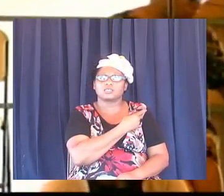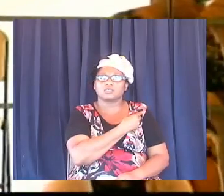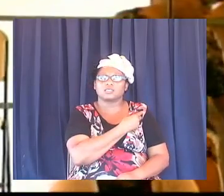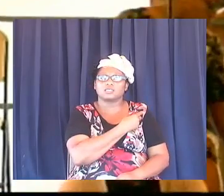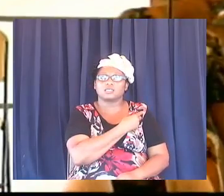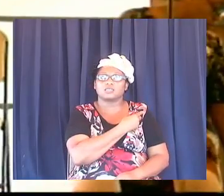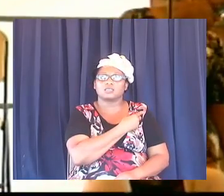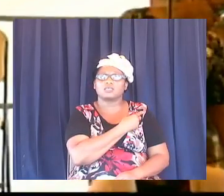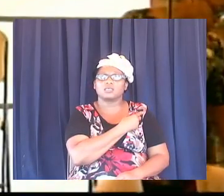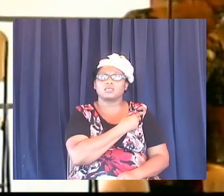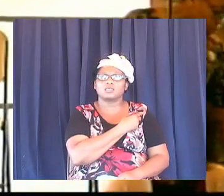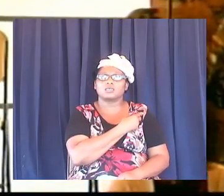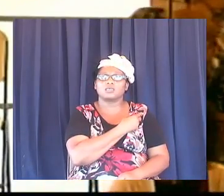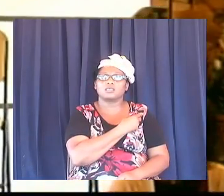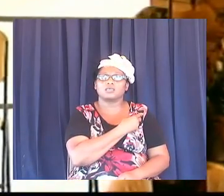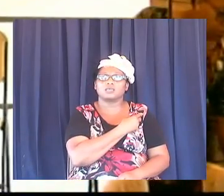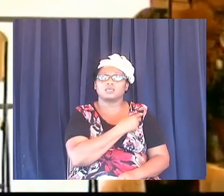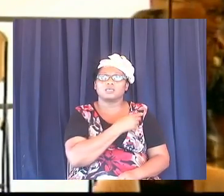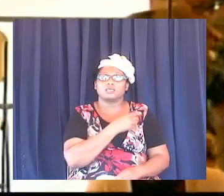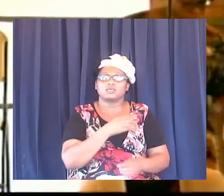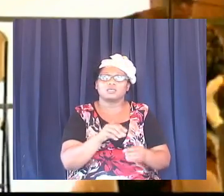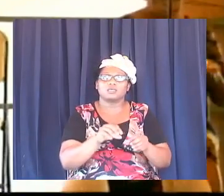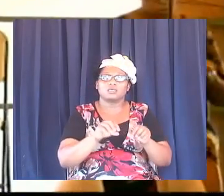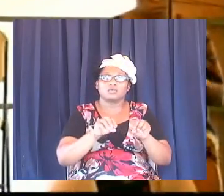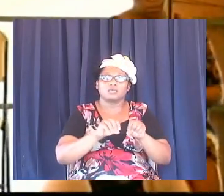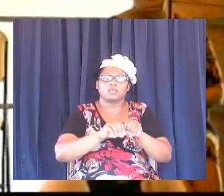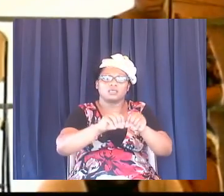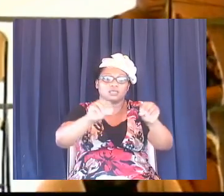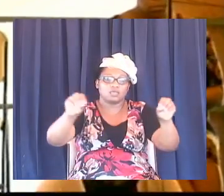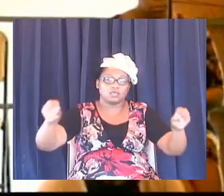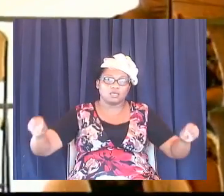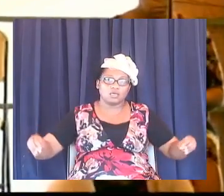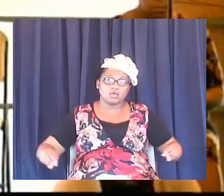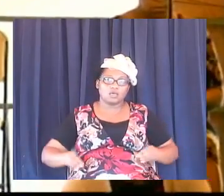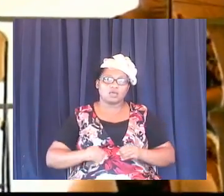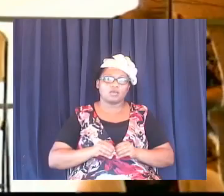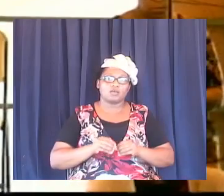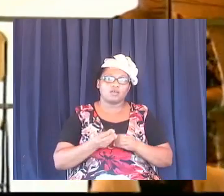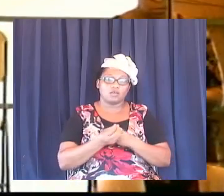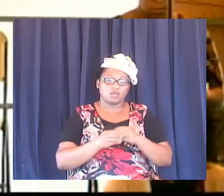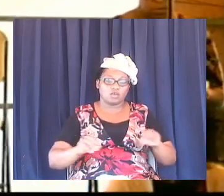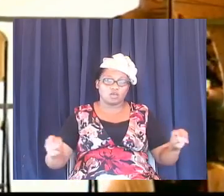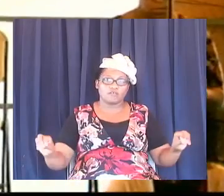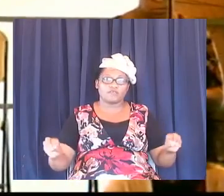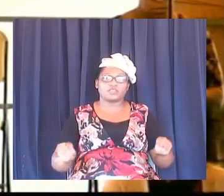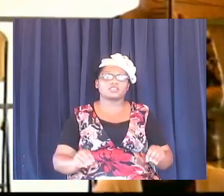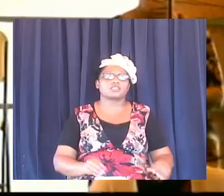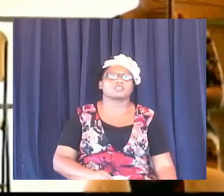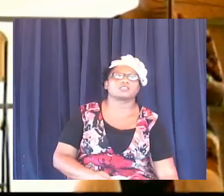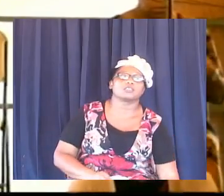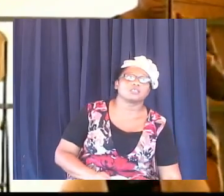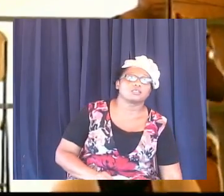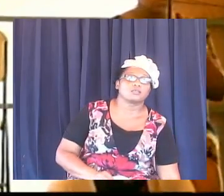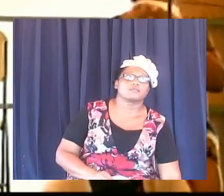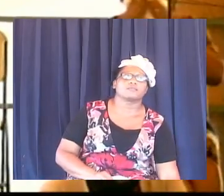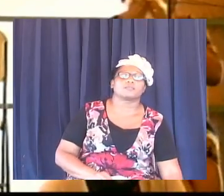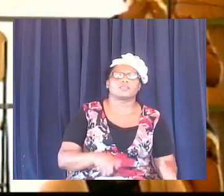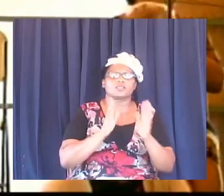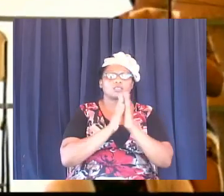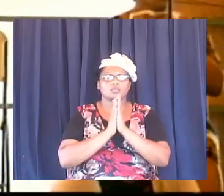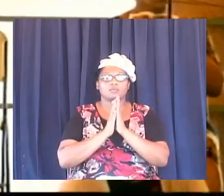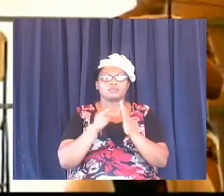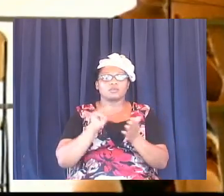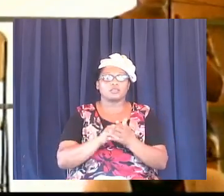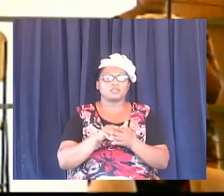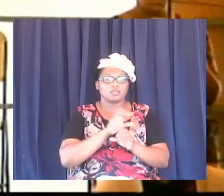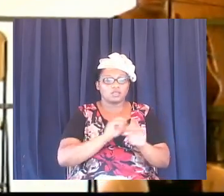use electricity, God. Everything that calls for the bills to be paid. And so this morning, God, I pray that none